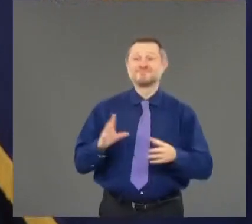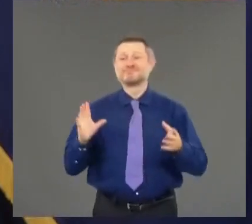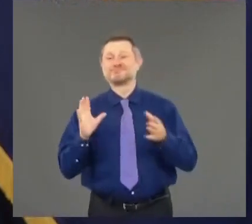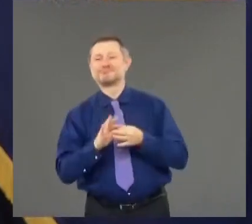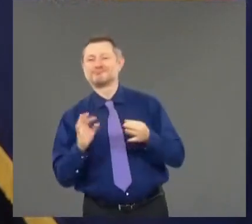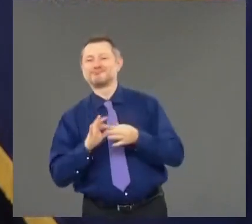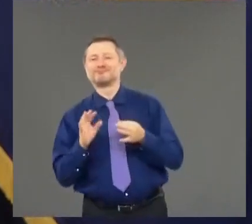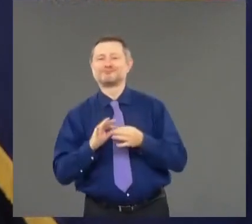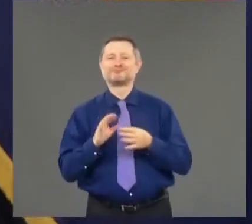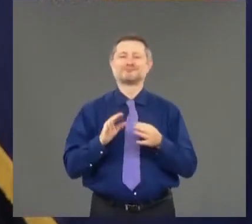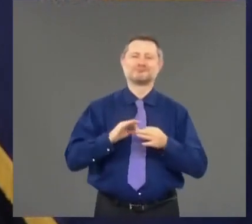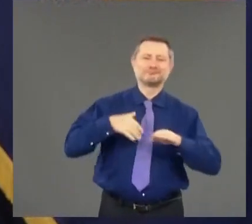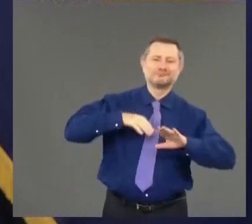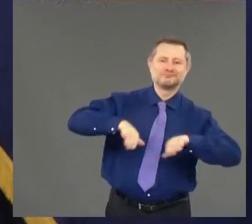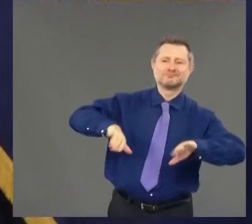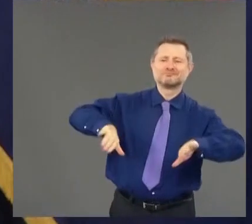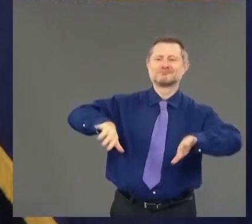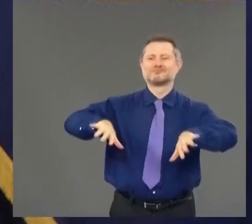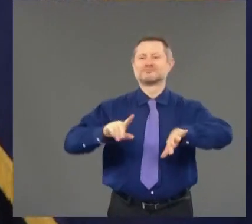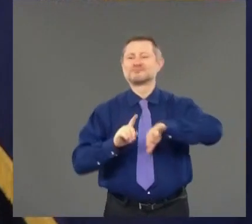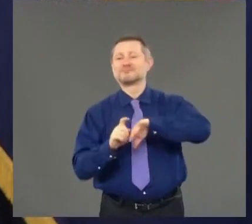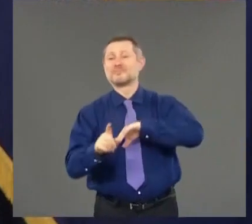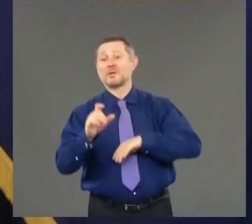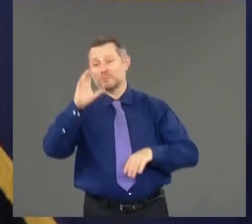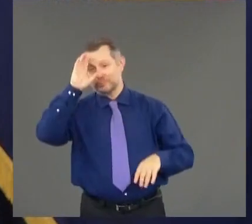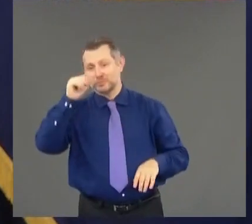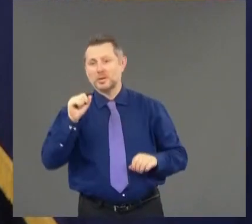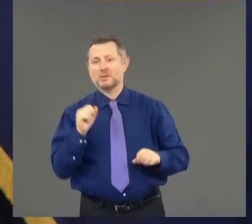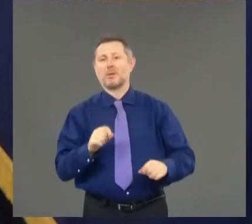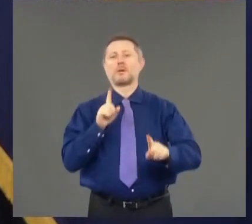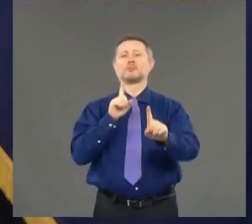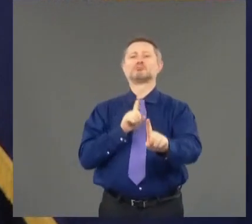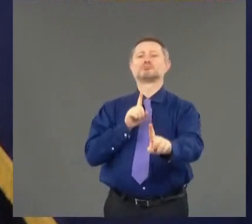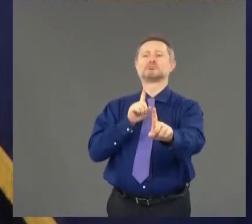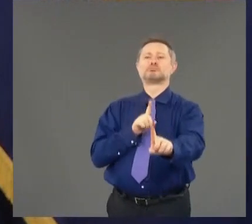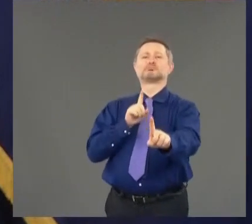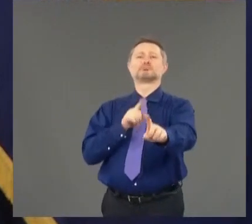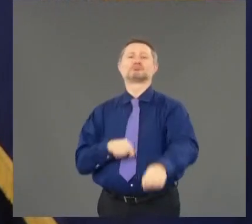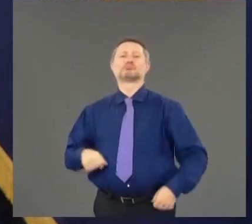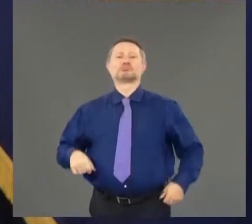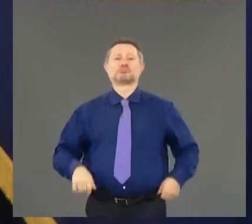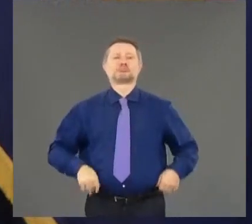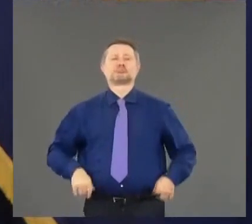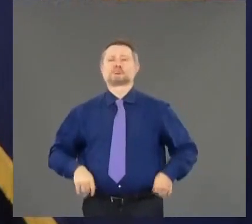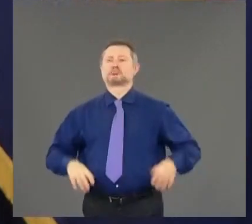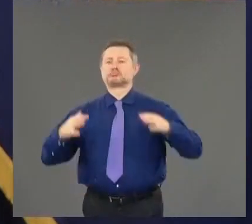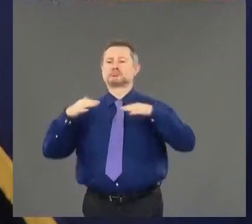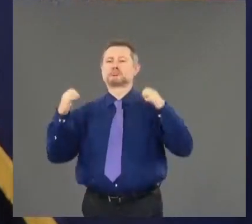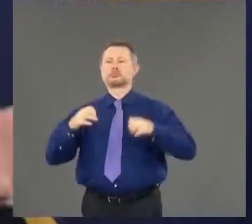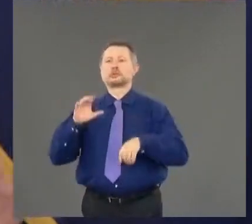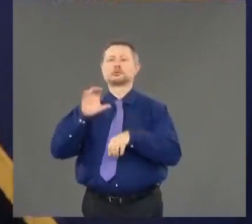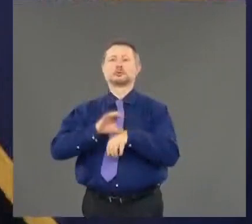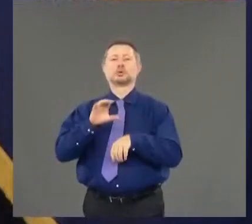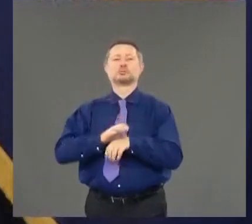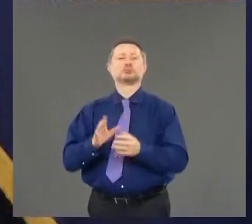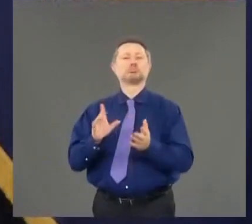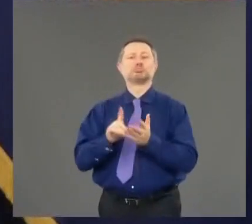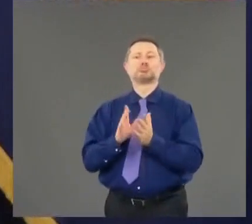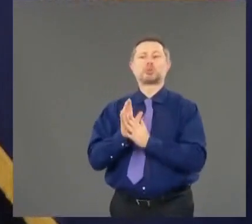clear a crowd so the president can do a photo op in front of a church holding up a Bible has to stop. Great.